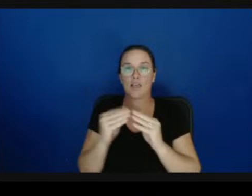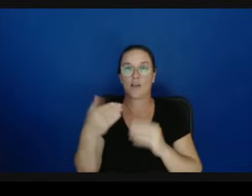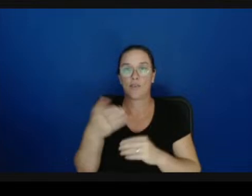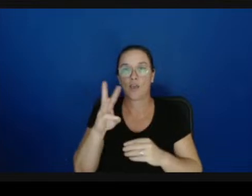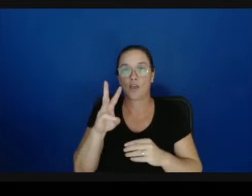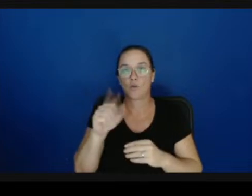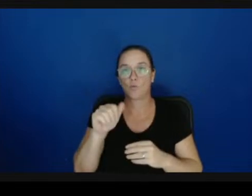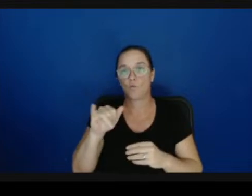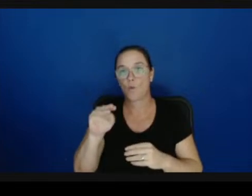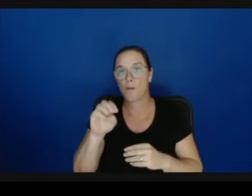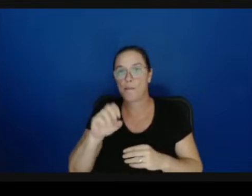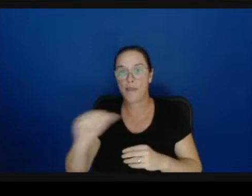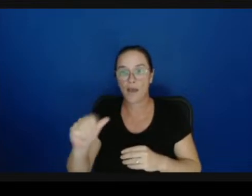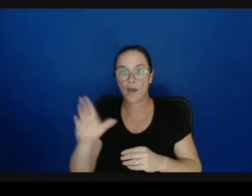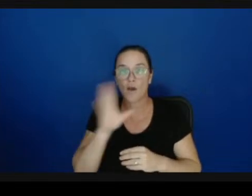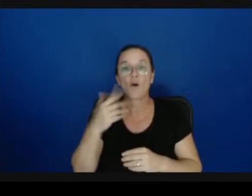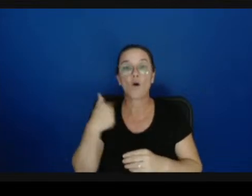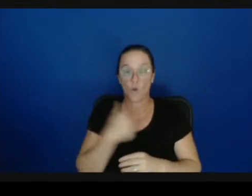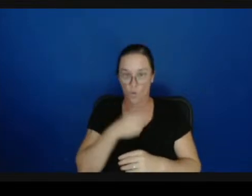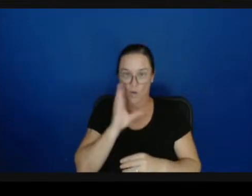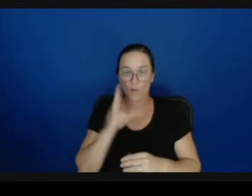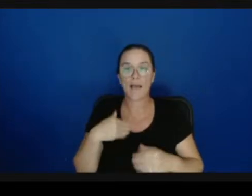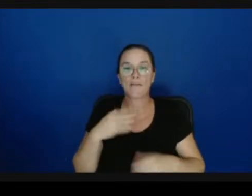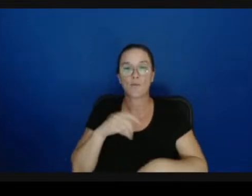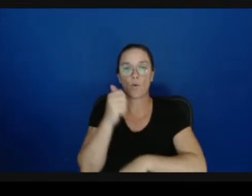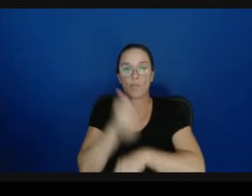up. Yep. So come say hi.